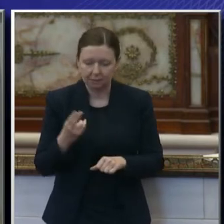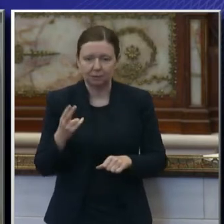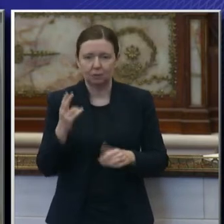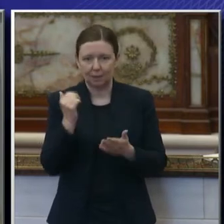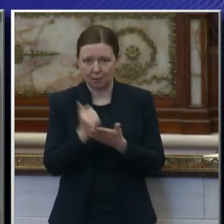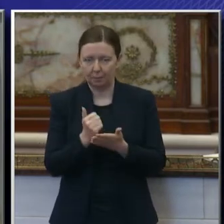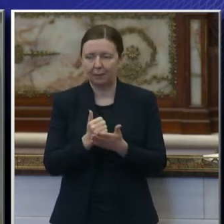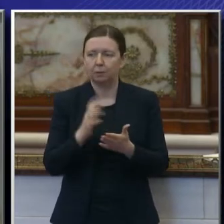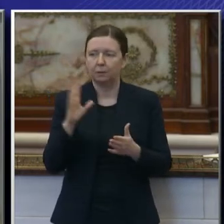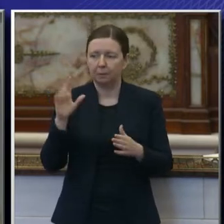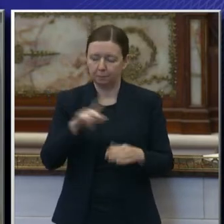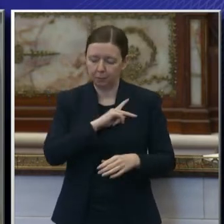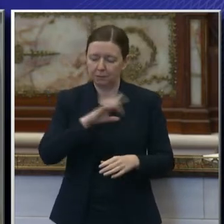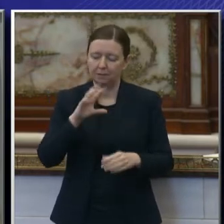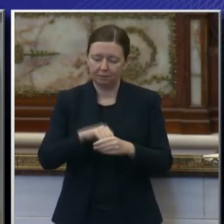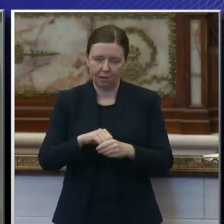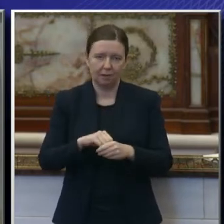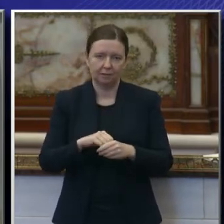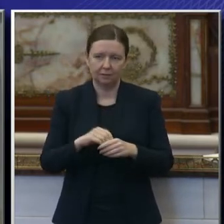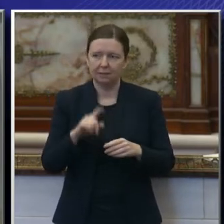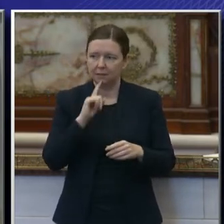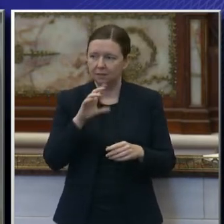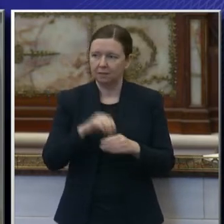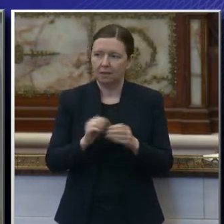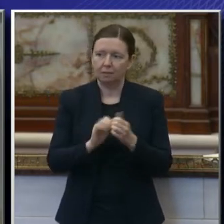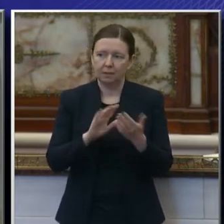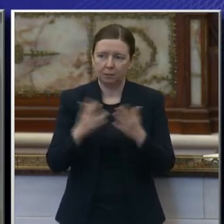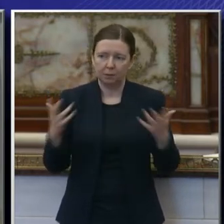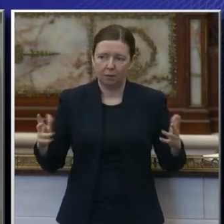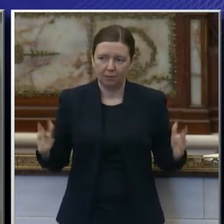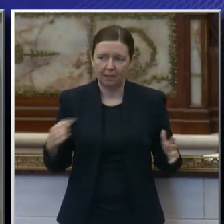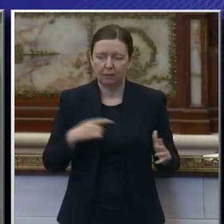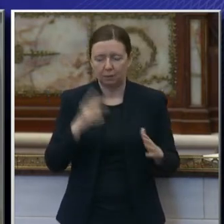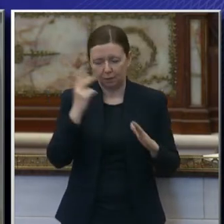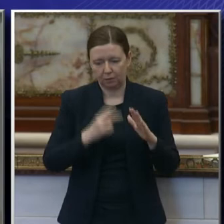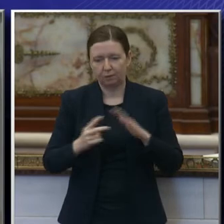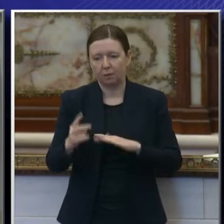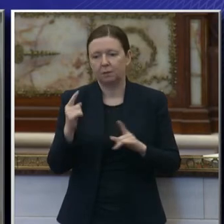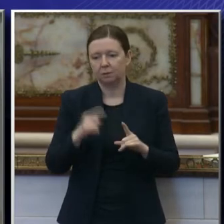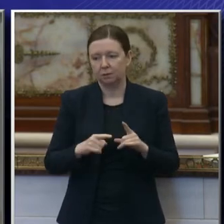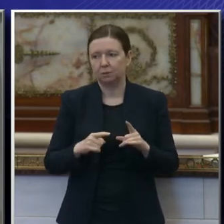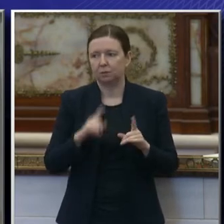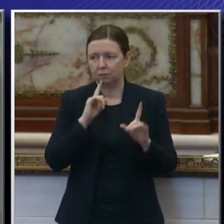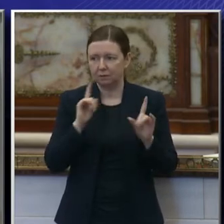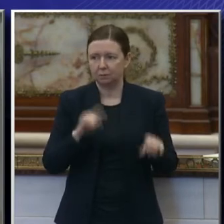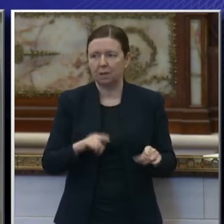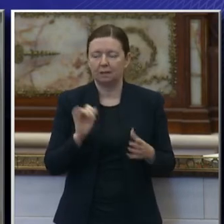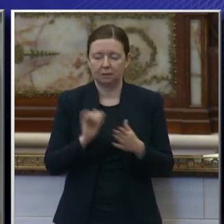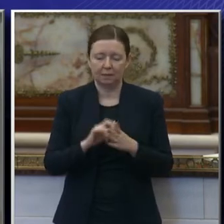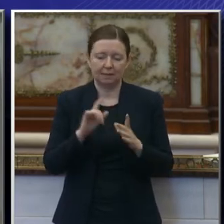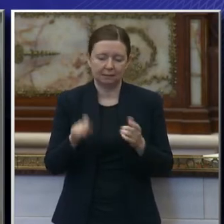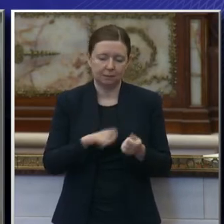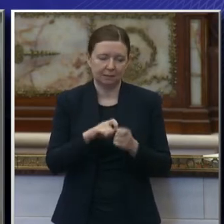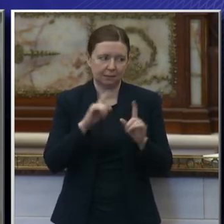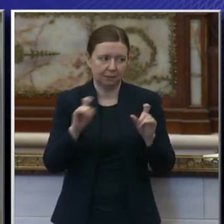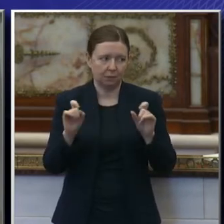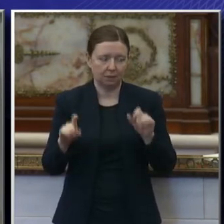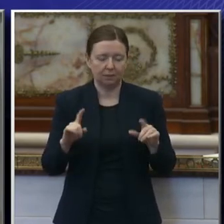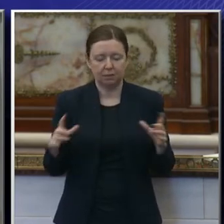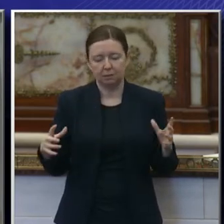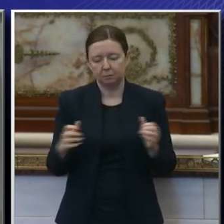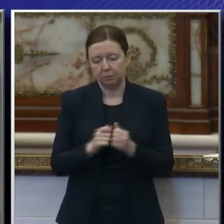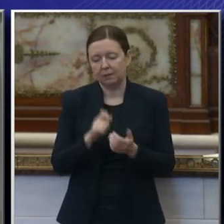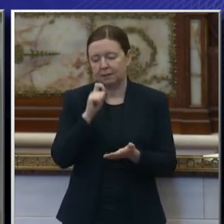the community engagement. As we all know, he's very involved with the community. And we look forward to responding to the specific questions and putting together a